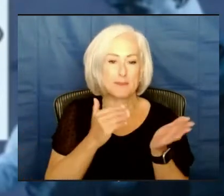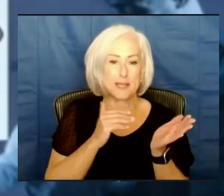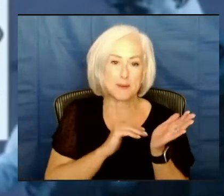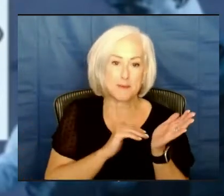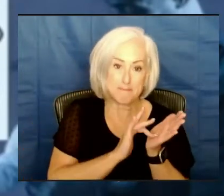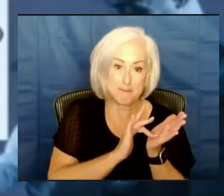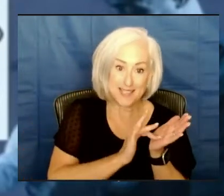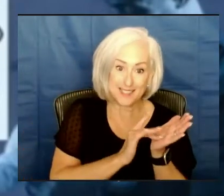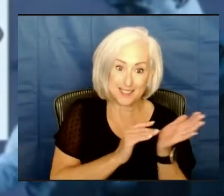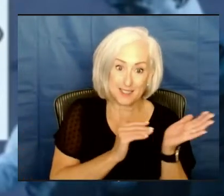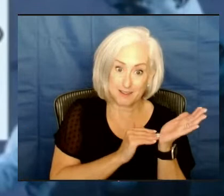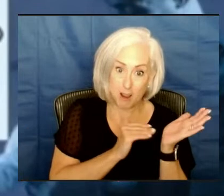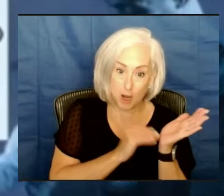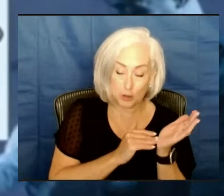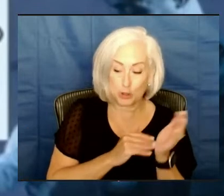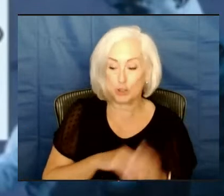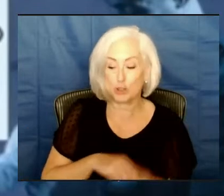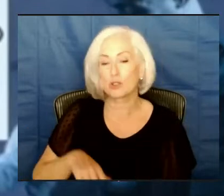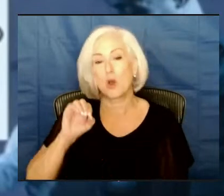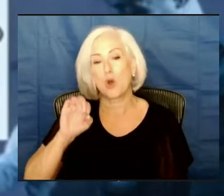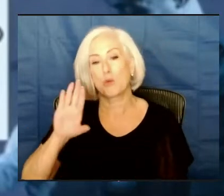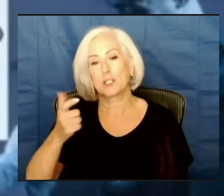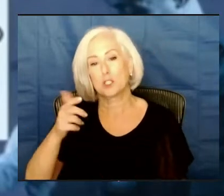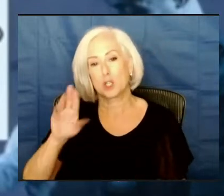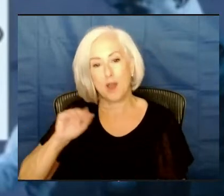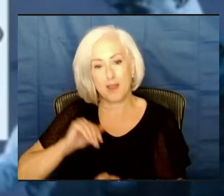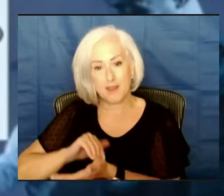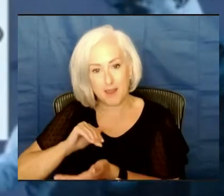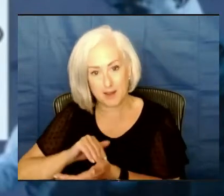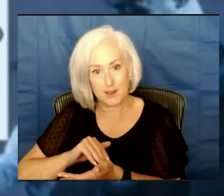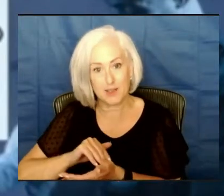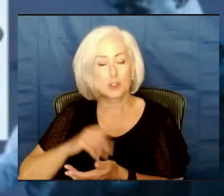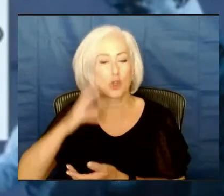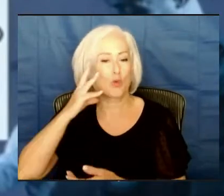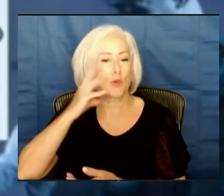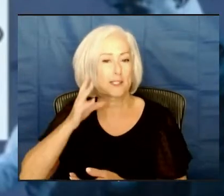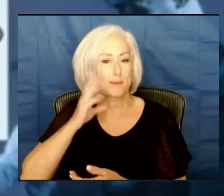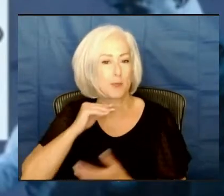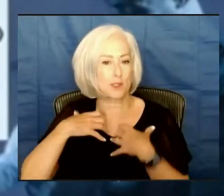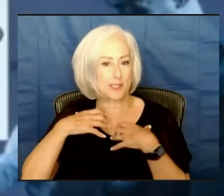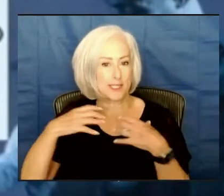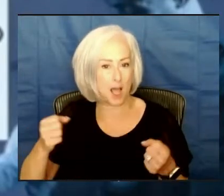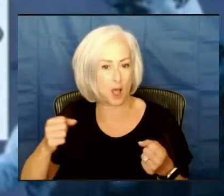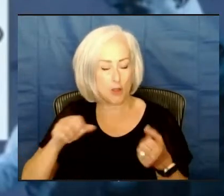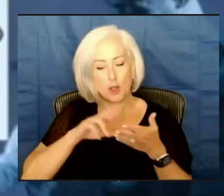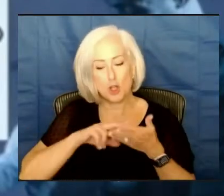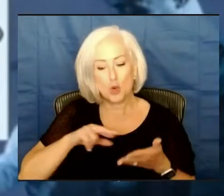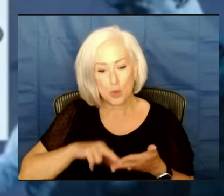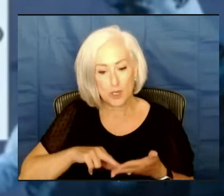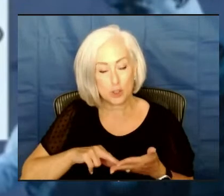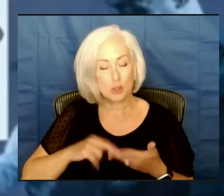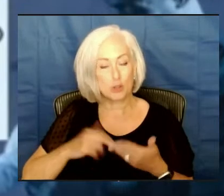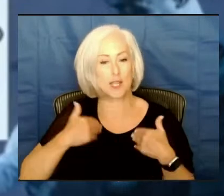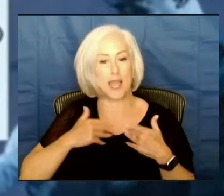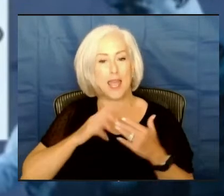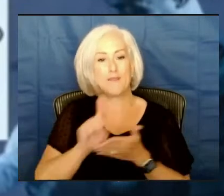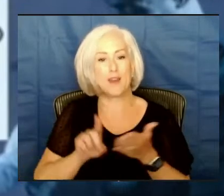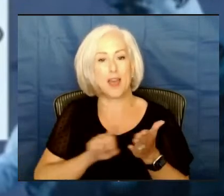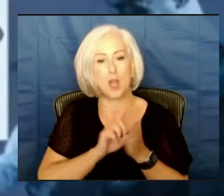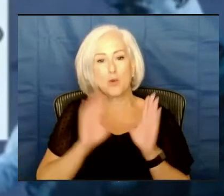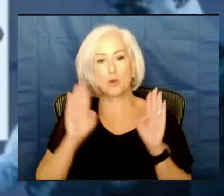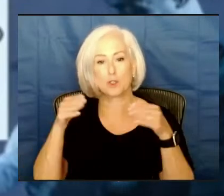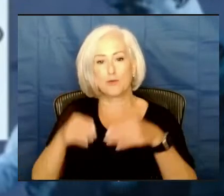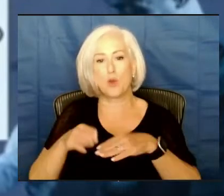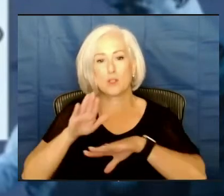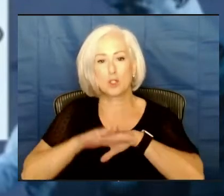they get experience in research, they get experience in policymaking, and most importantly, they have hours that they devote to community. So